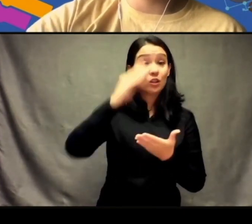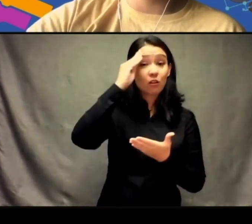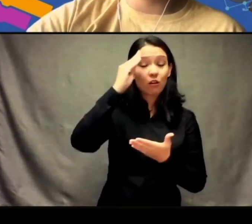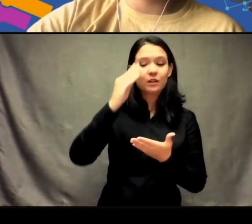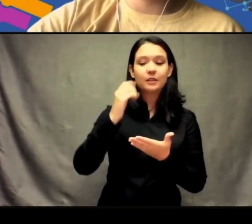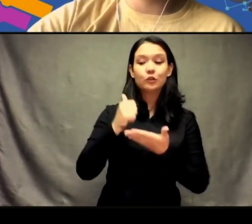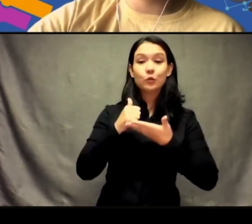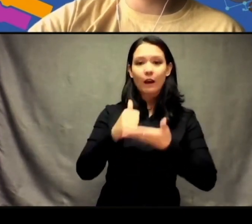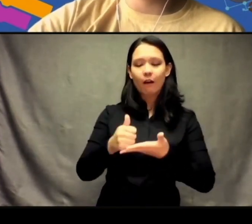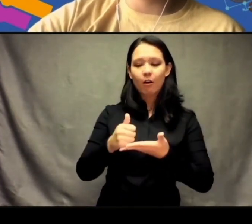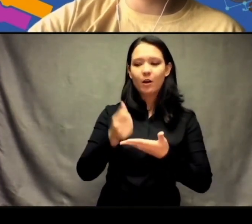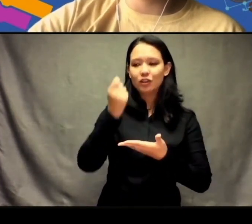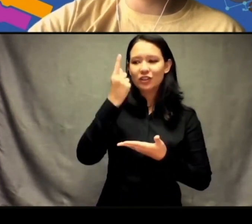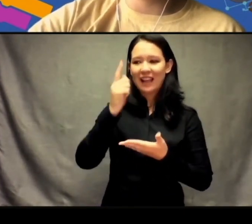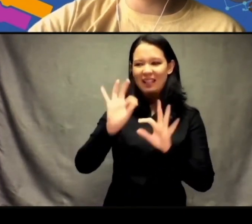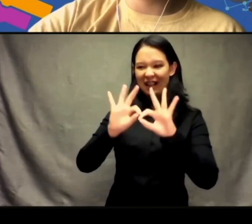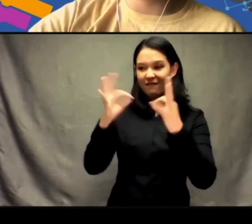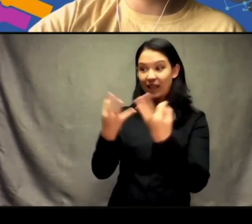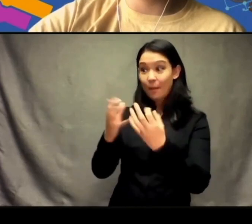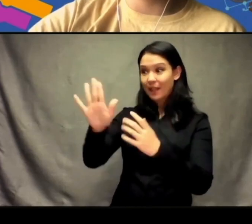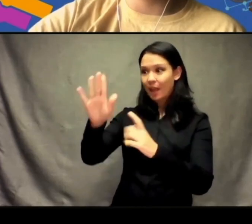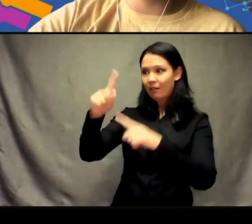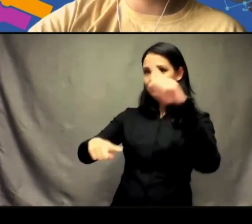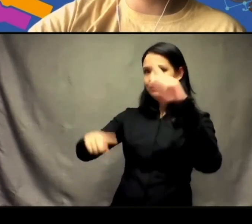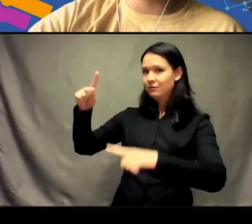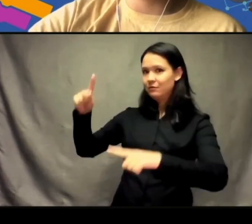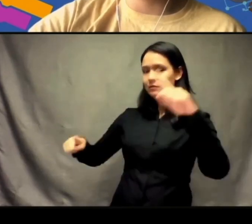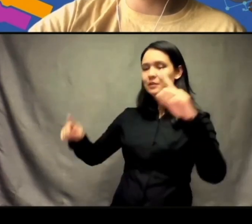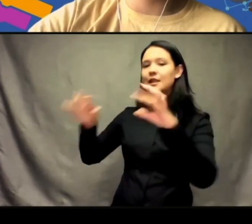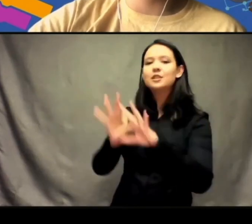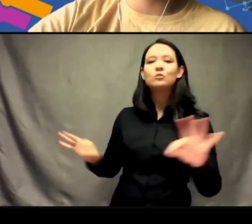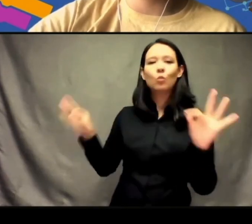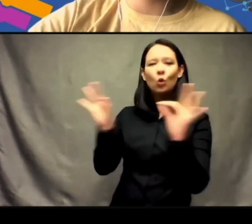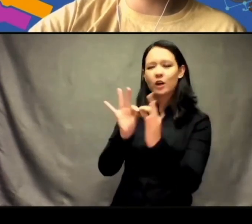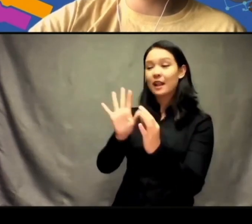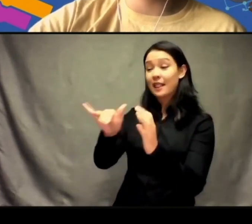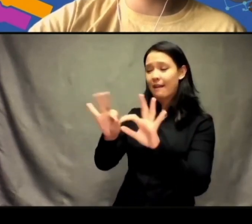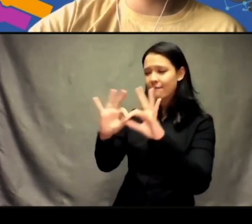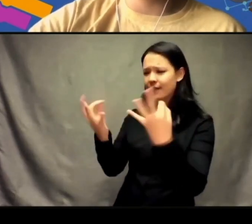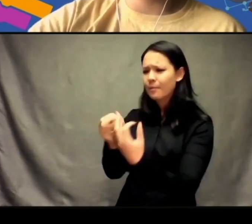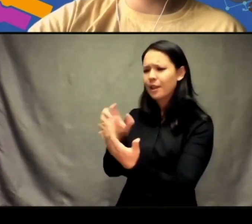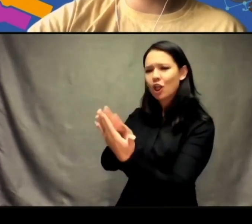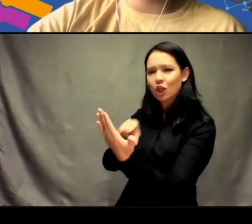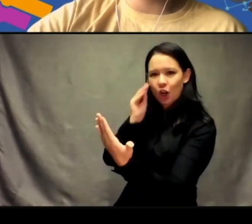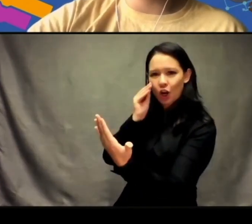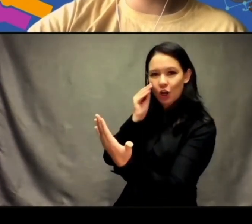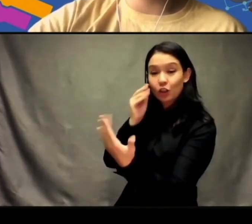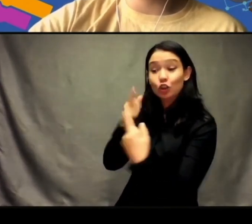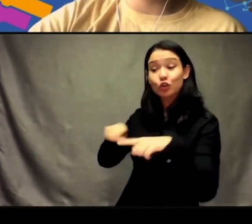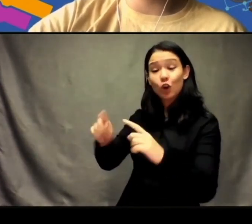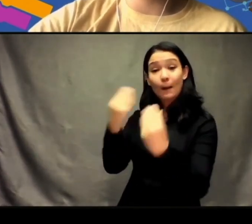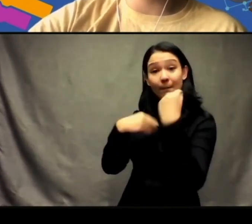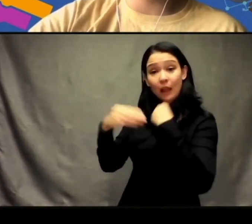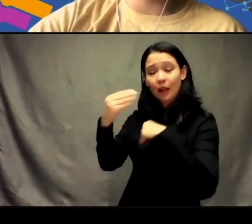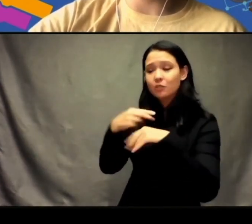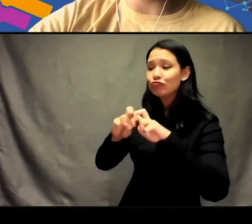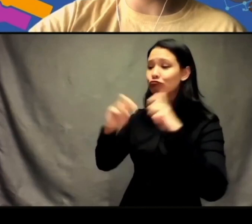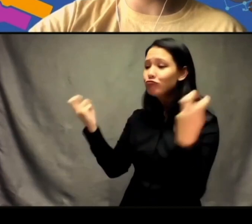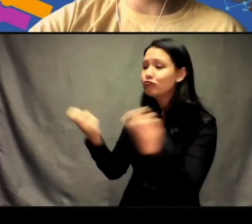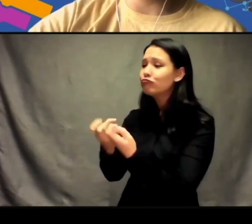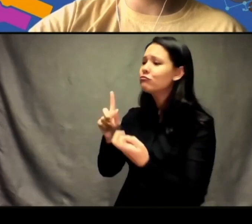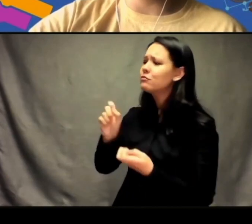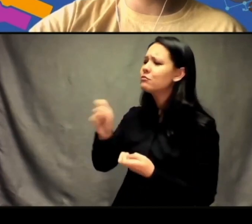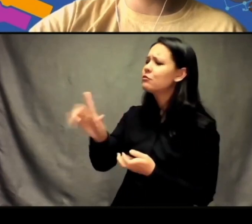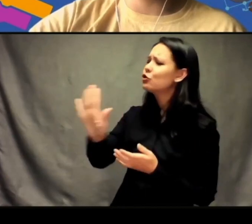understand family dynamics is to get to know the families, really sit down with them during meals, ask them about their